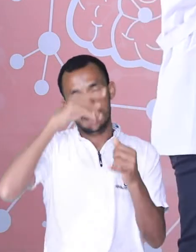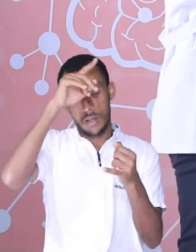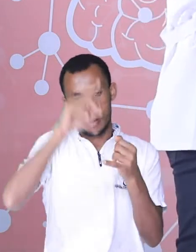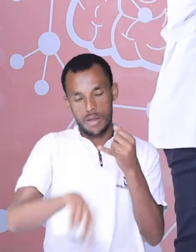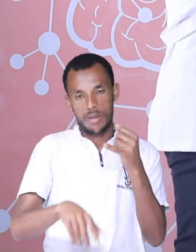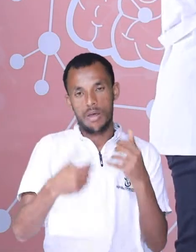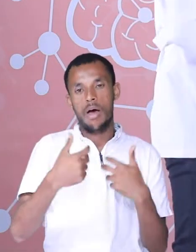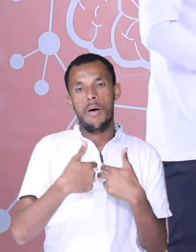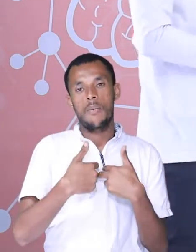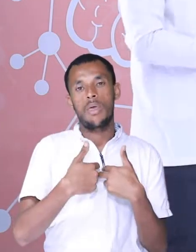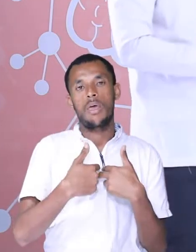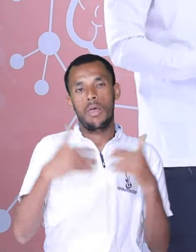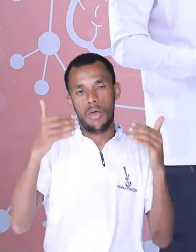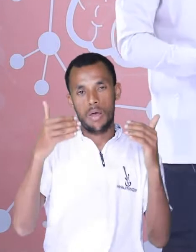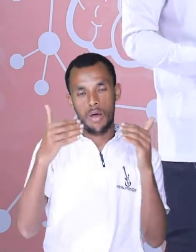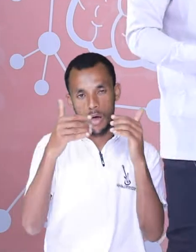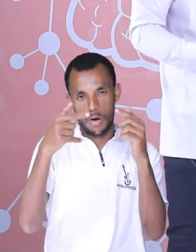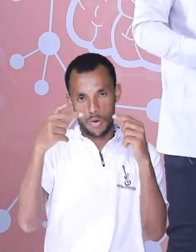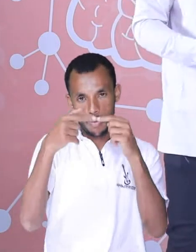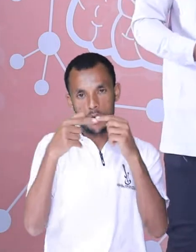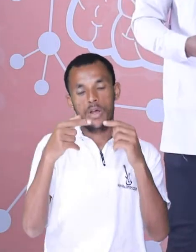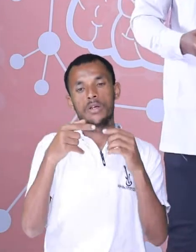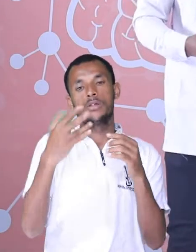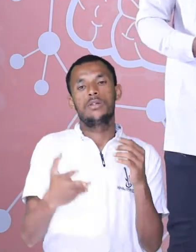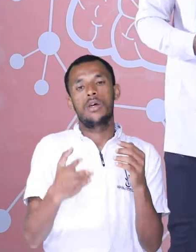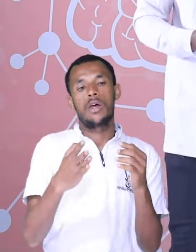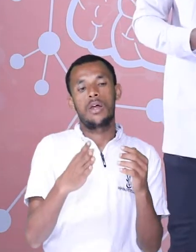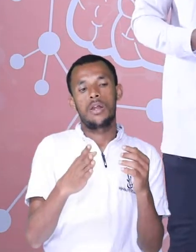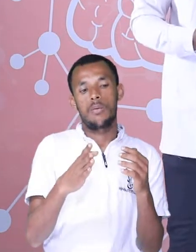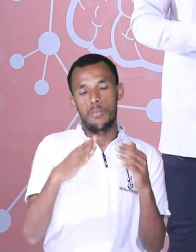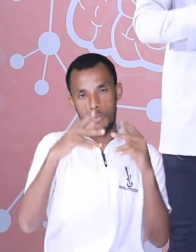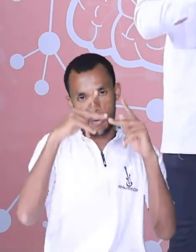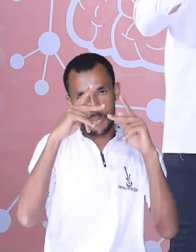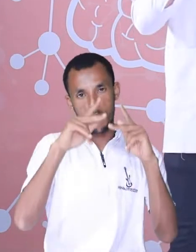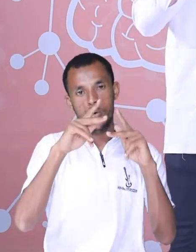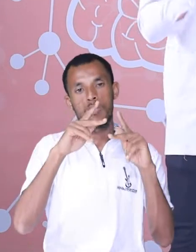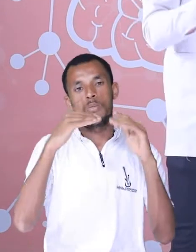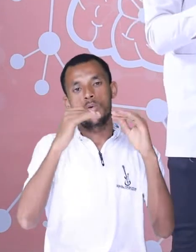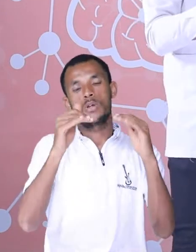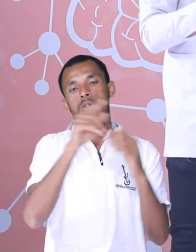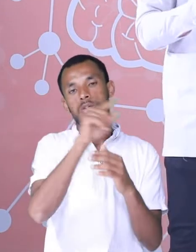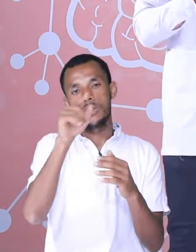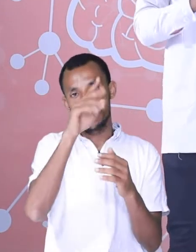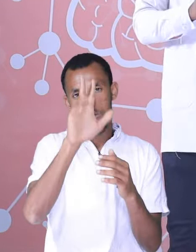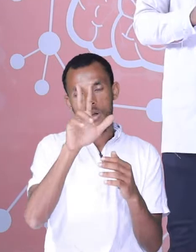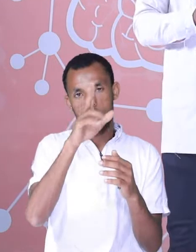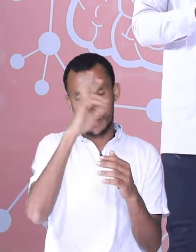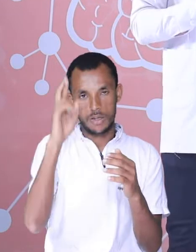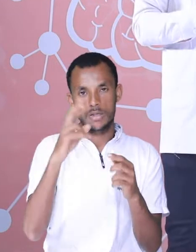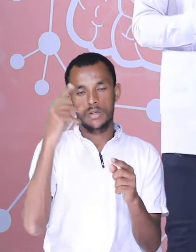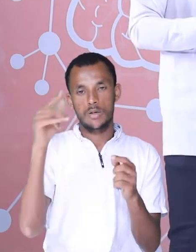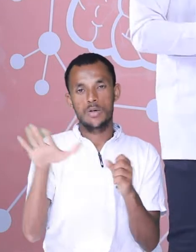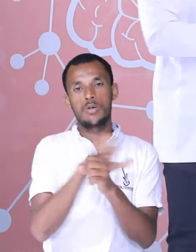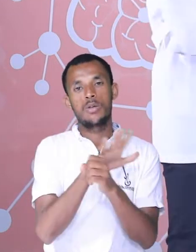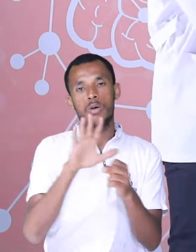one having corresponding sides have to be proportional. If the 3 cases are satisfied,